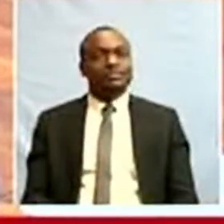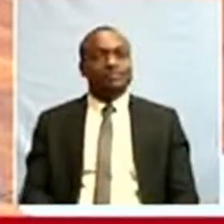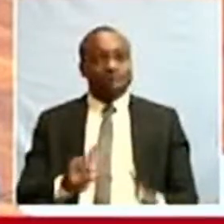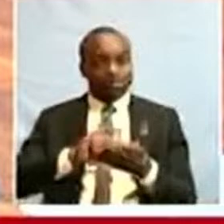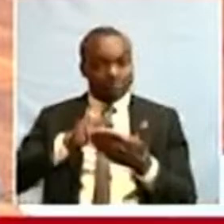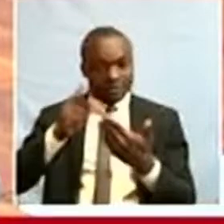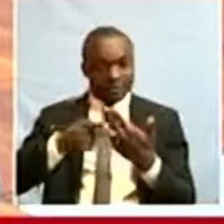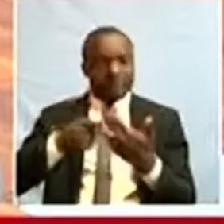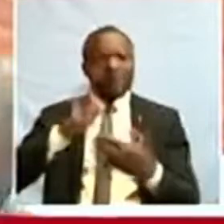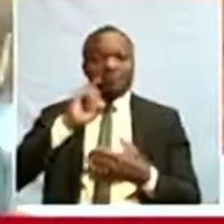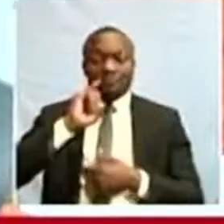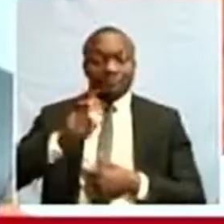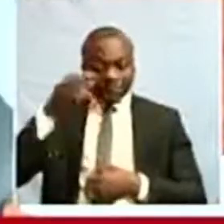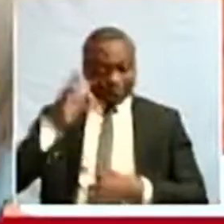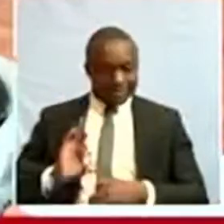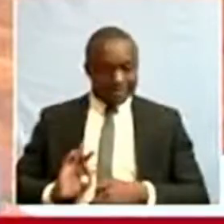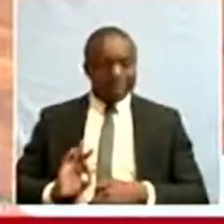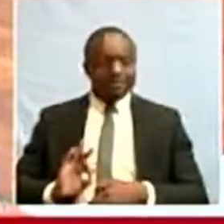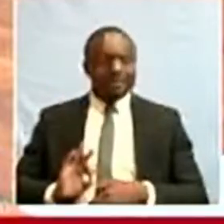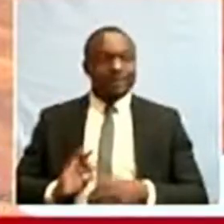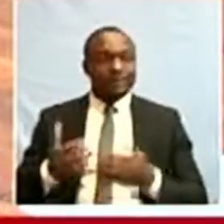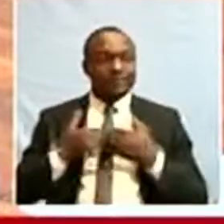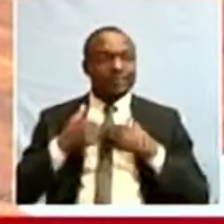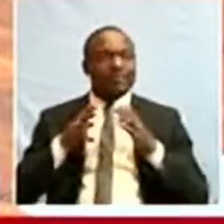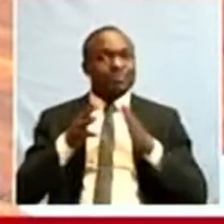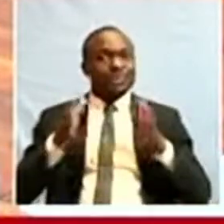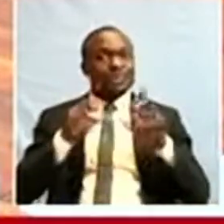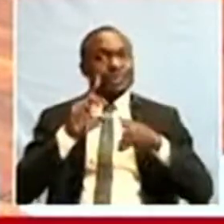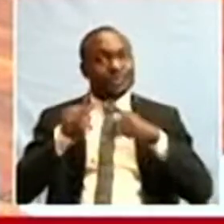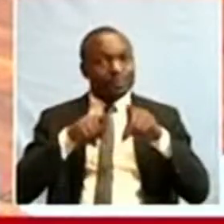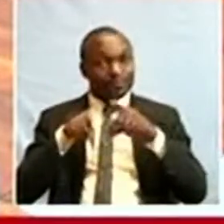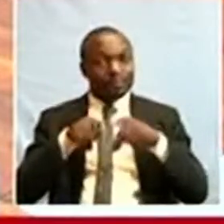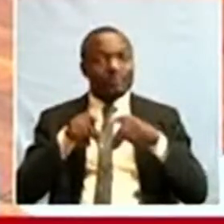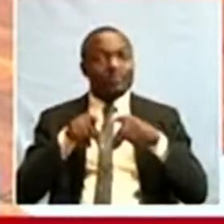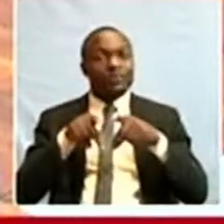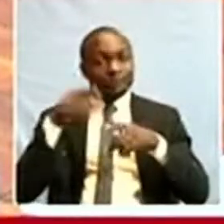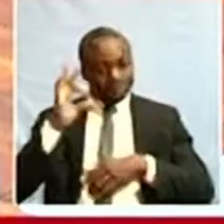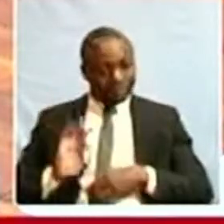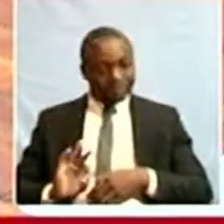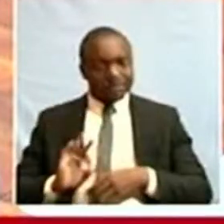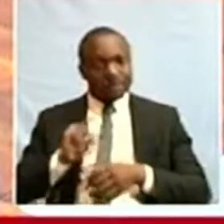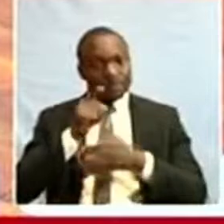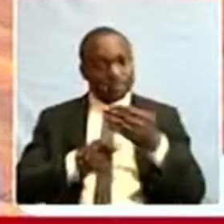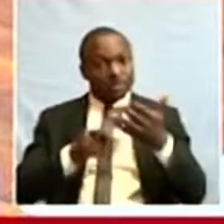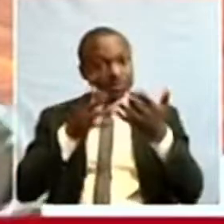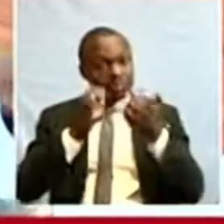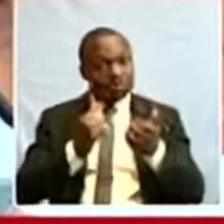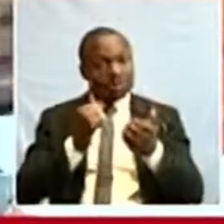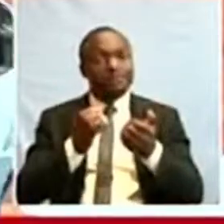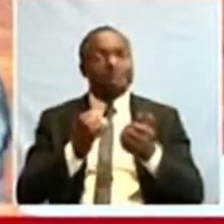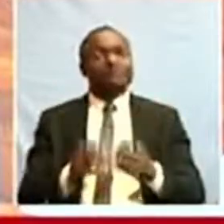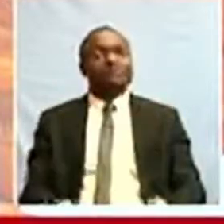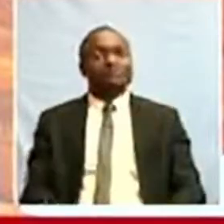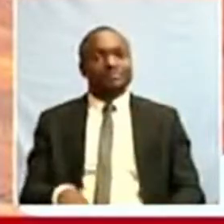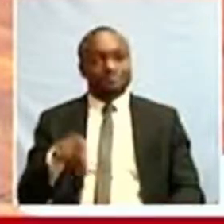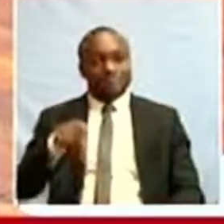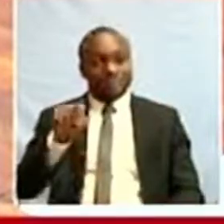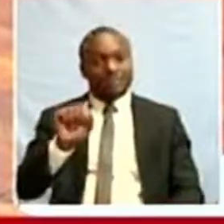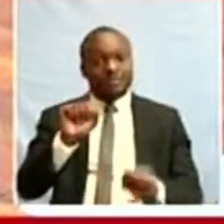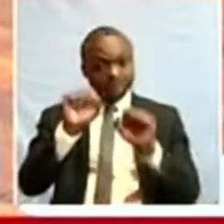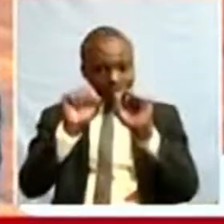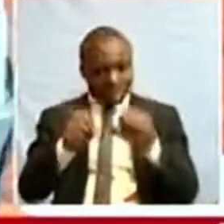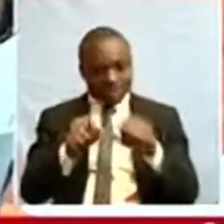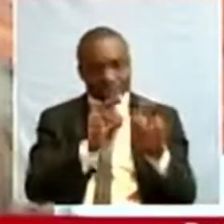programs benefit. And then we have a huge number of people benefiting. I think that's what we want to understand. So, PS, you can